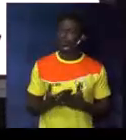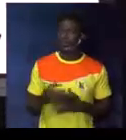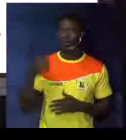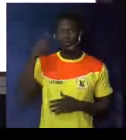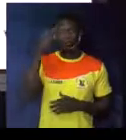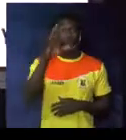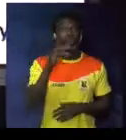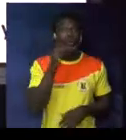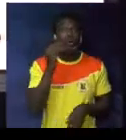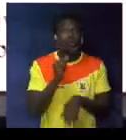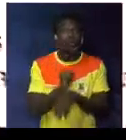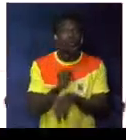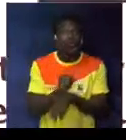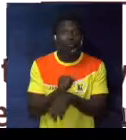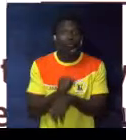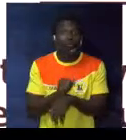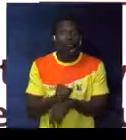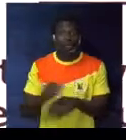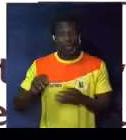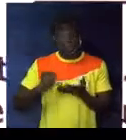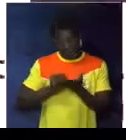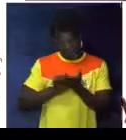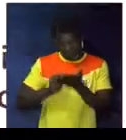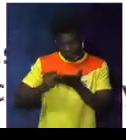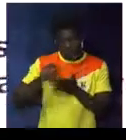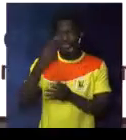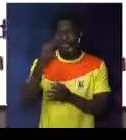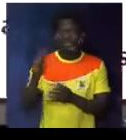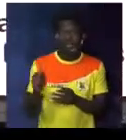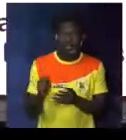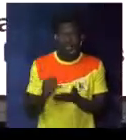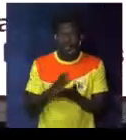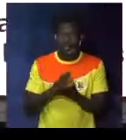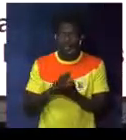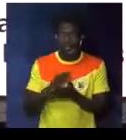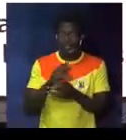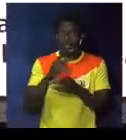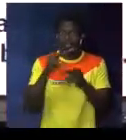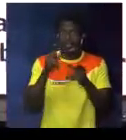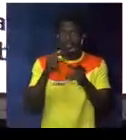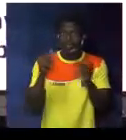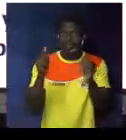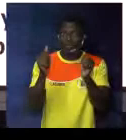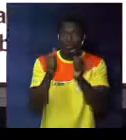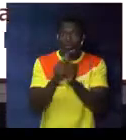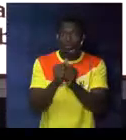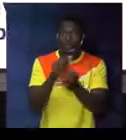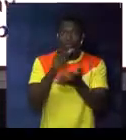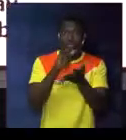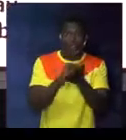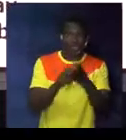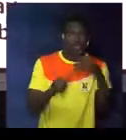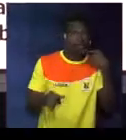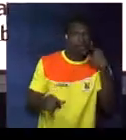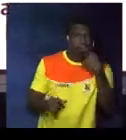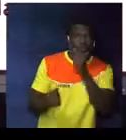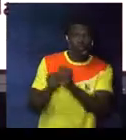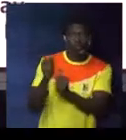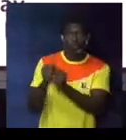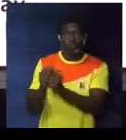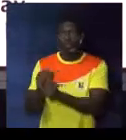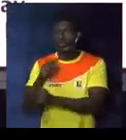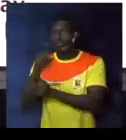Good. For your homework, fill in the blank spaces with that,